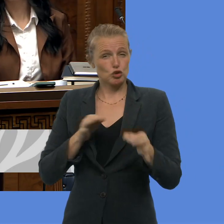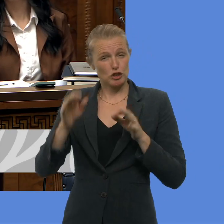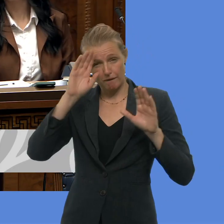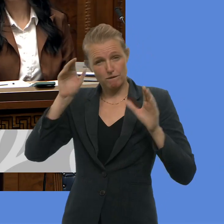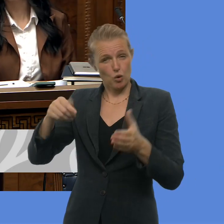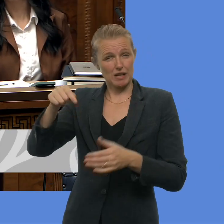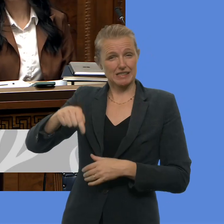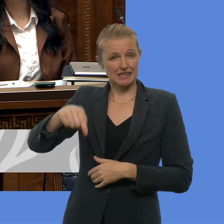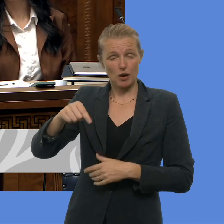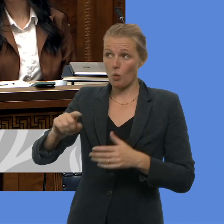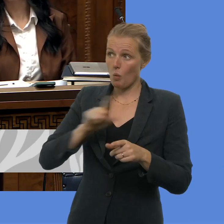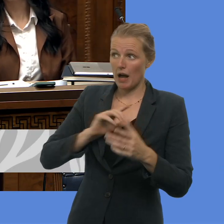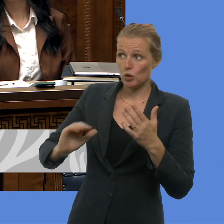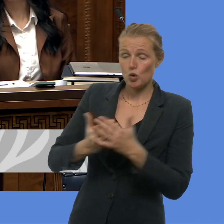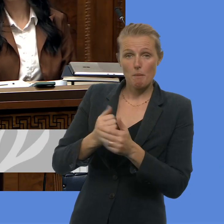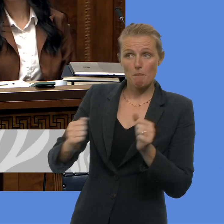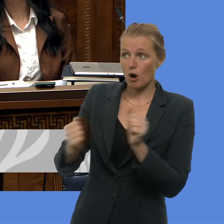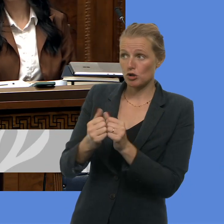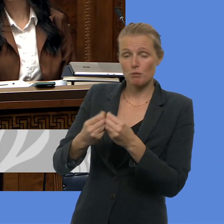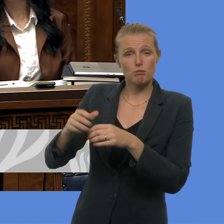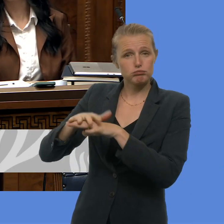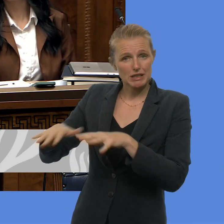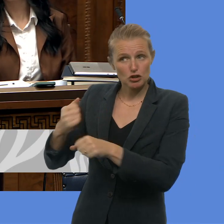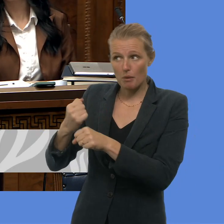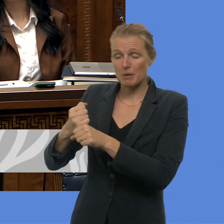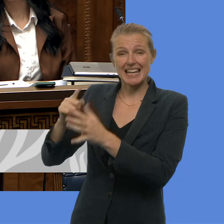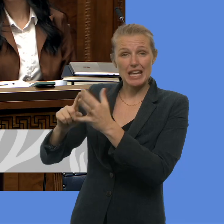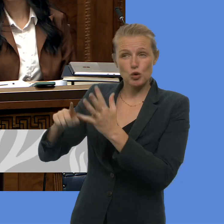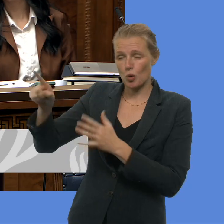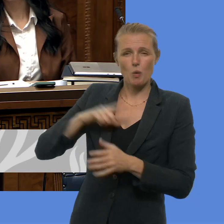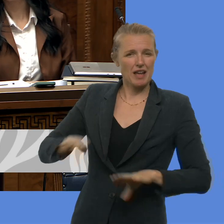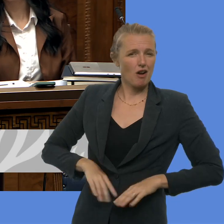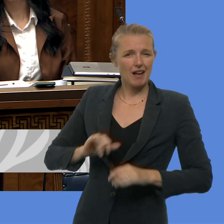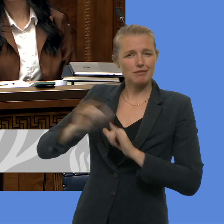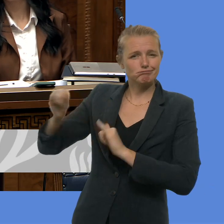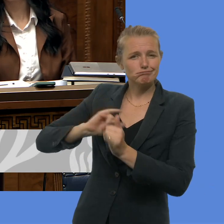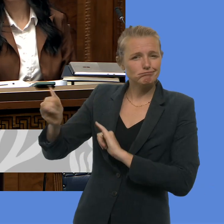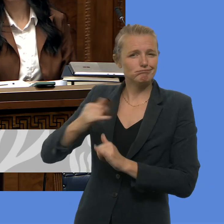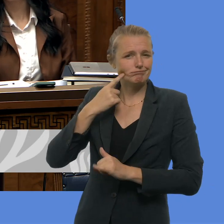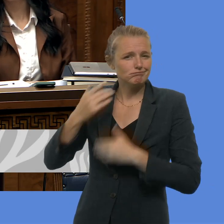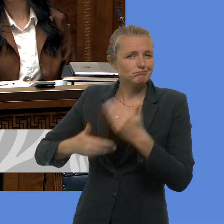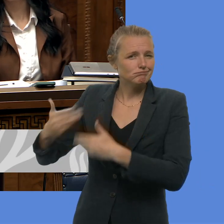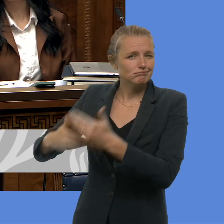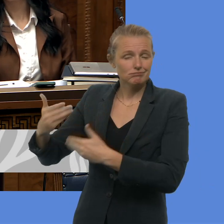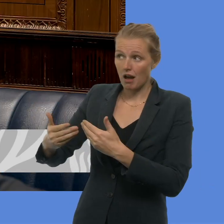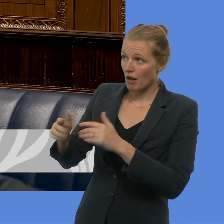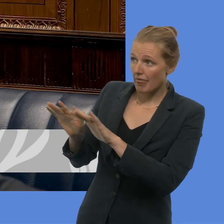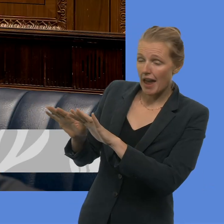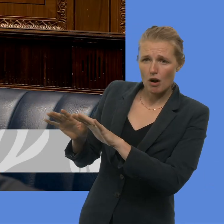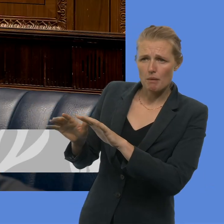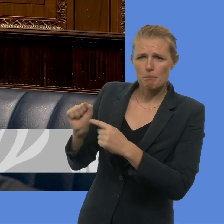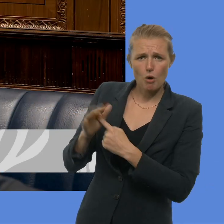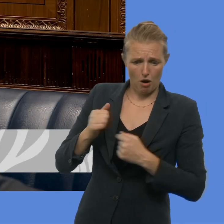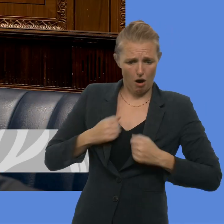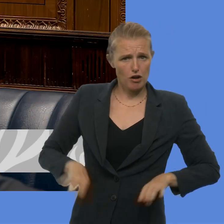a new partnership arrangement between both the British Government and the EU, and the youth mobility schemes built into that. But our young people should be afforded the opportunity to have